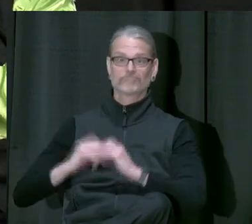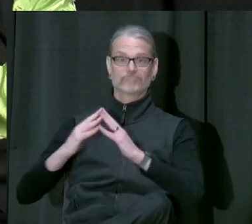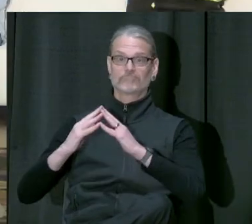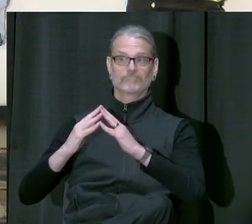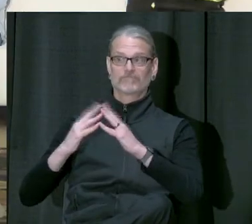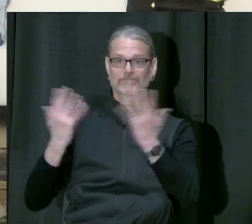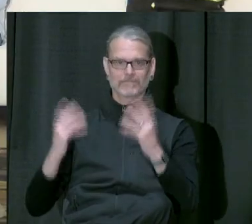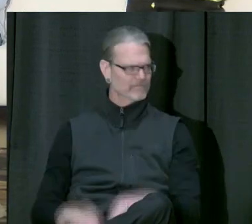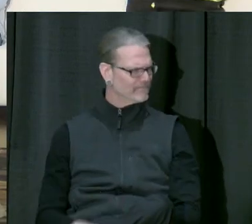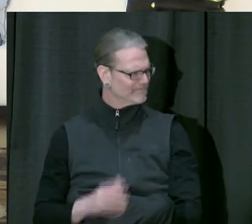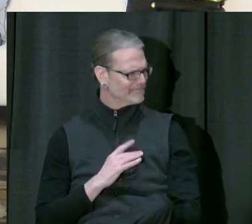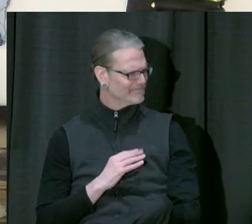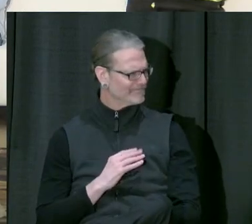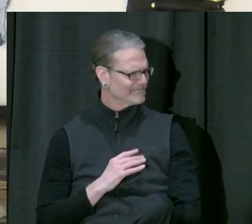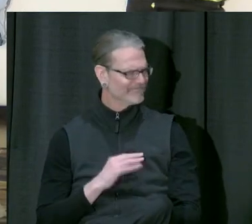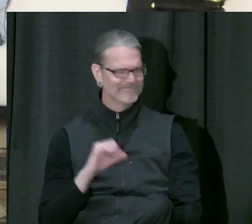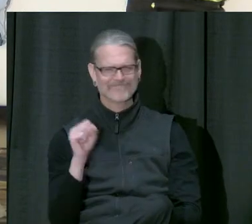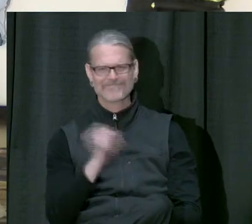Awesome. Awesome. So